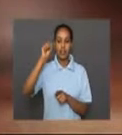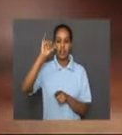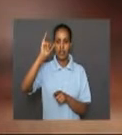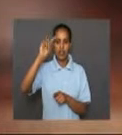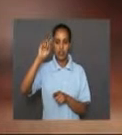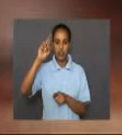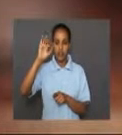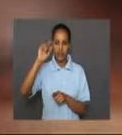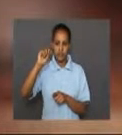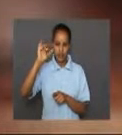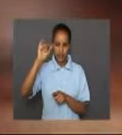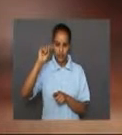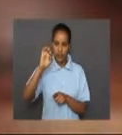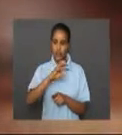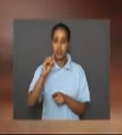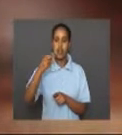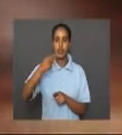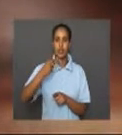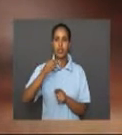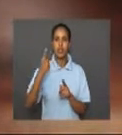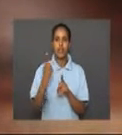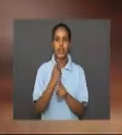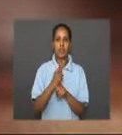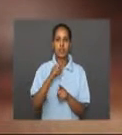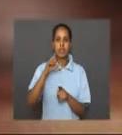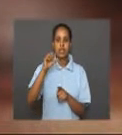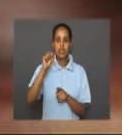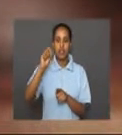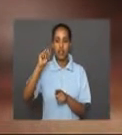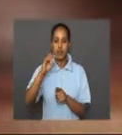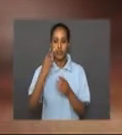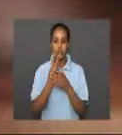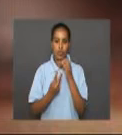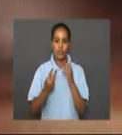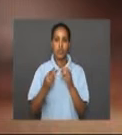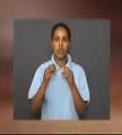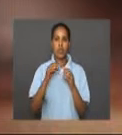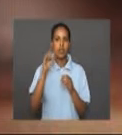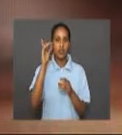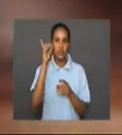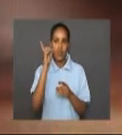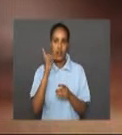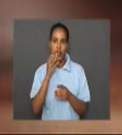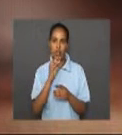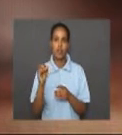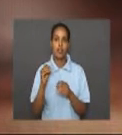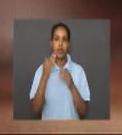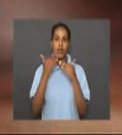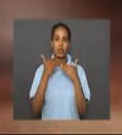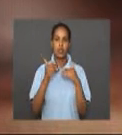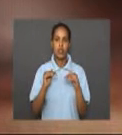hydrogen at high temperatures, and it reacts with hydrogen and